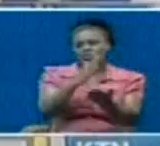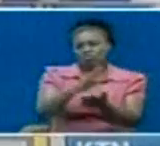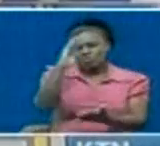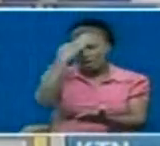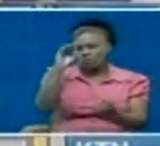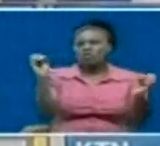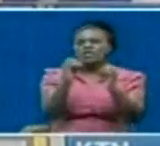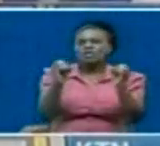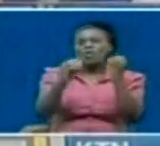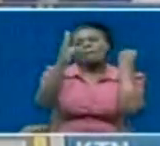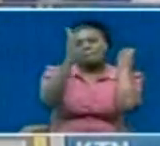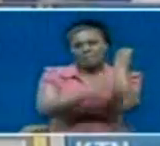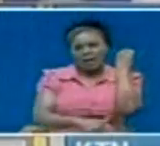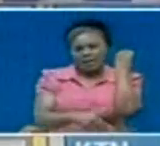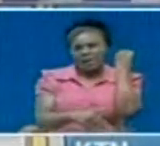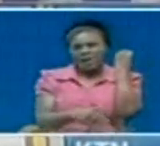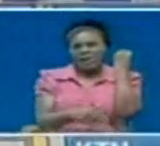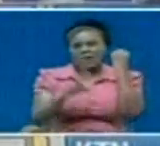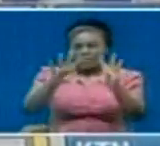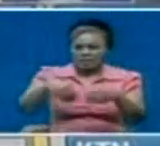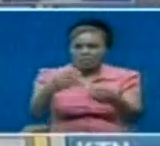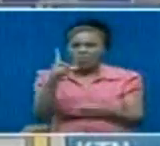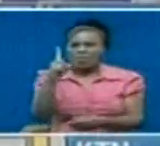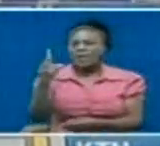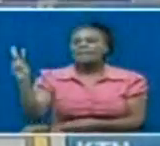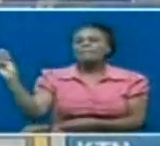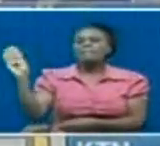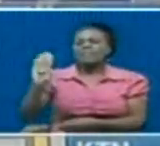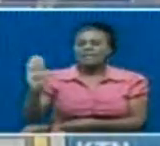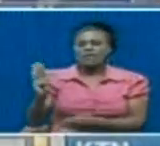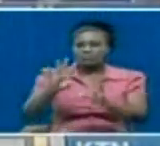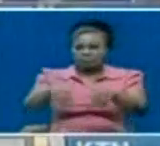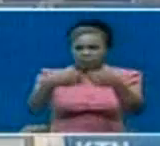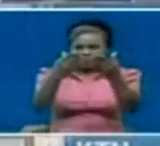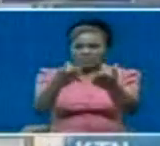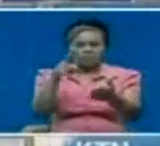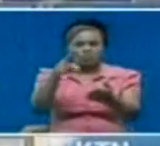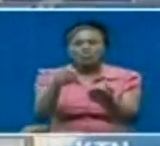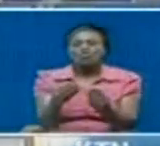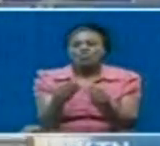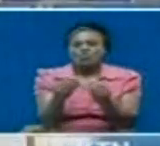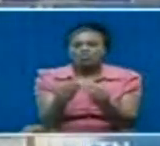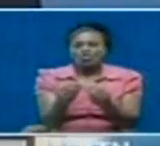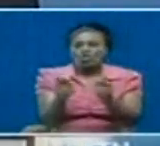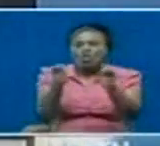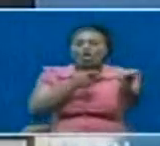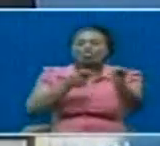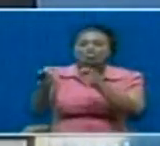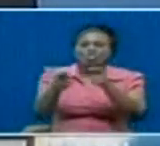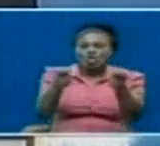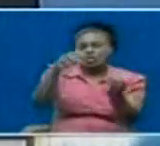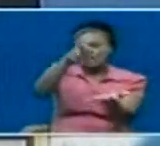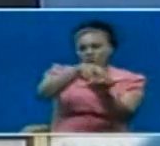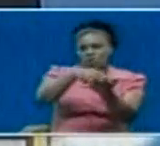government speedily moved to avail 1 billion shillings towards averting this kind of situation. 1 billion shillings?